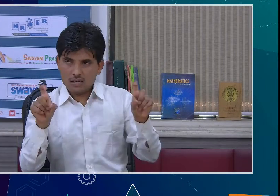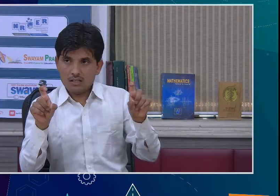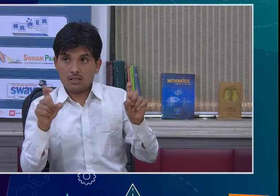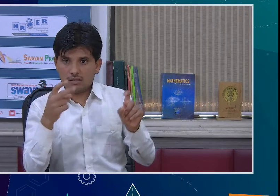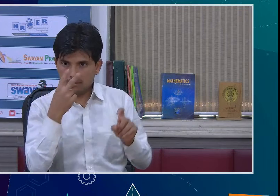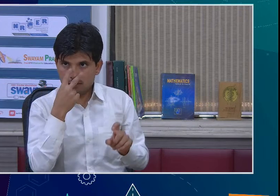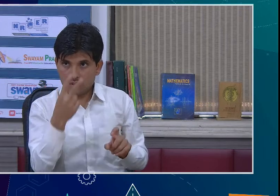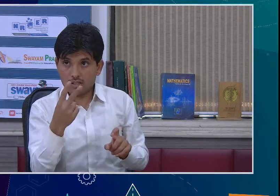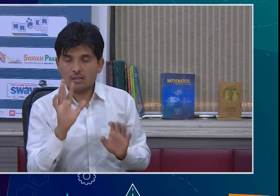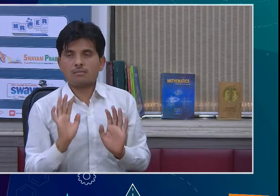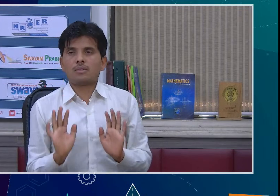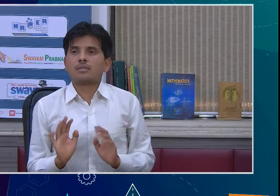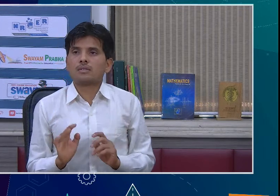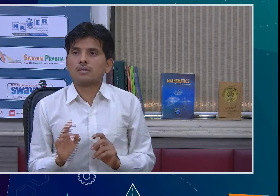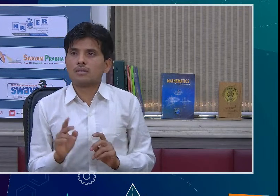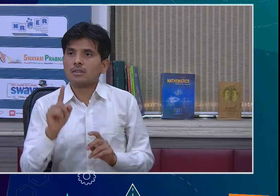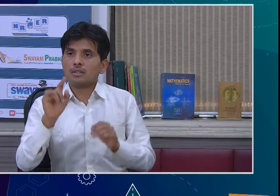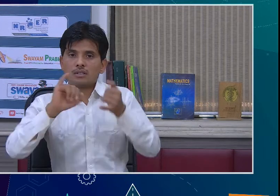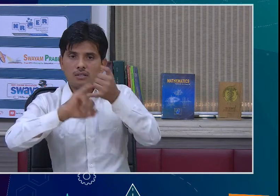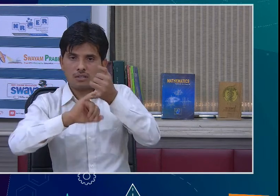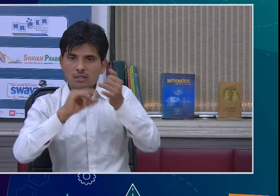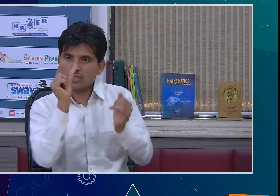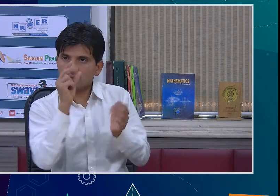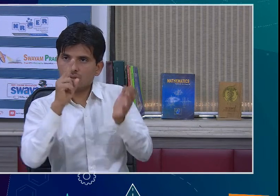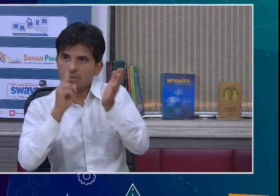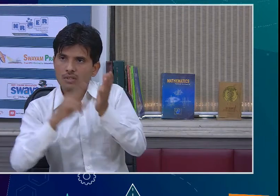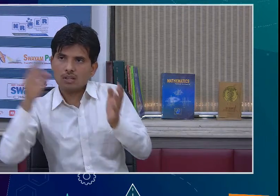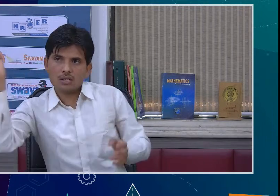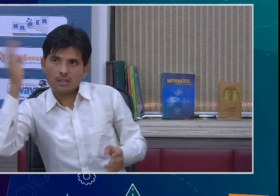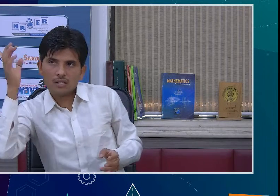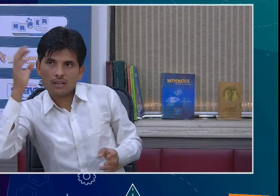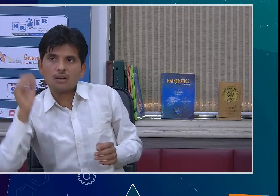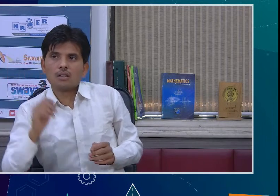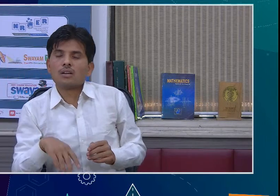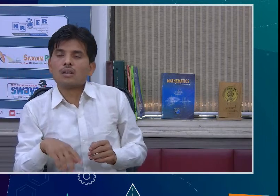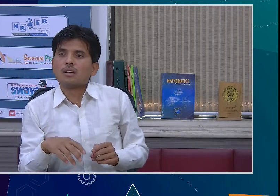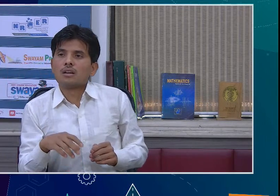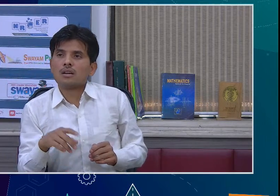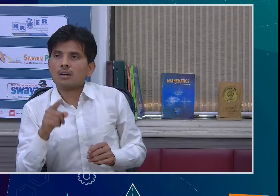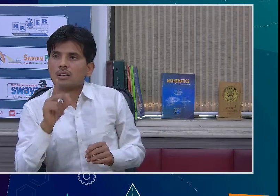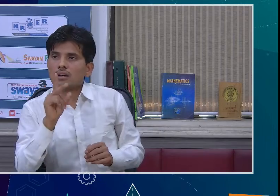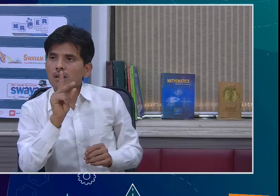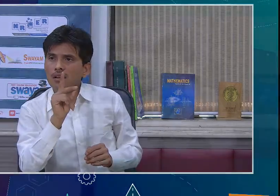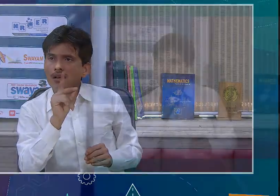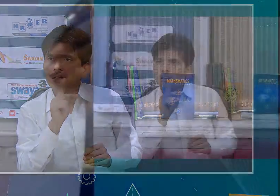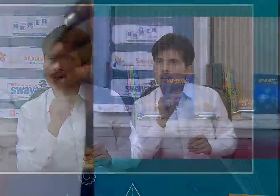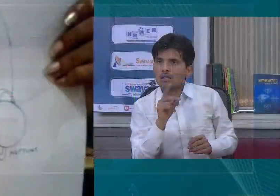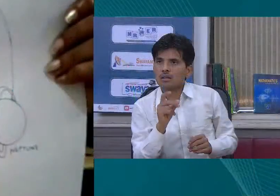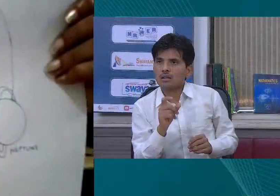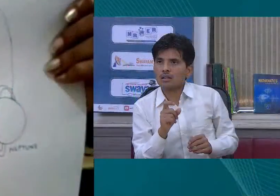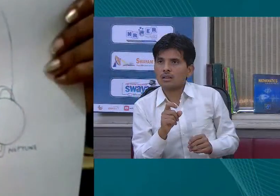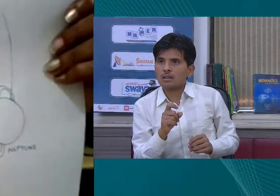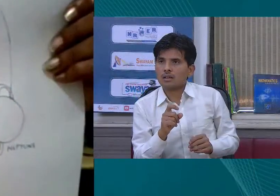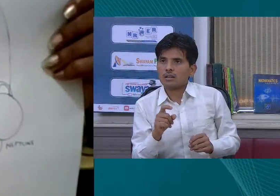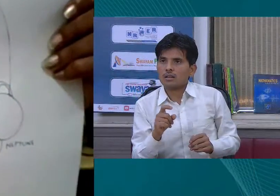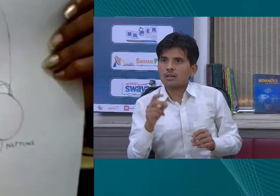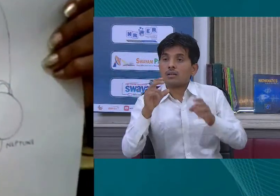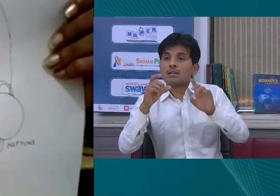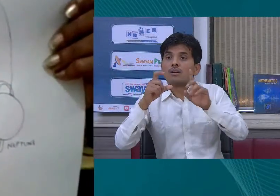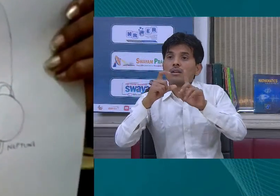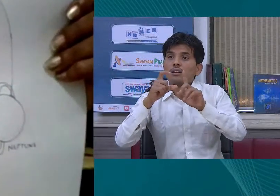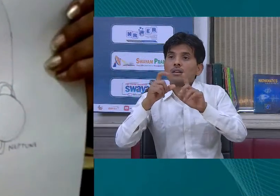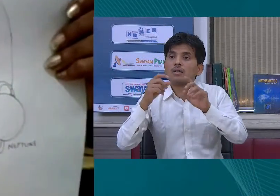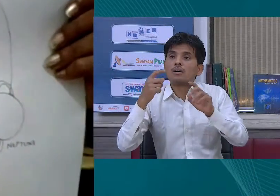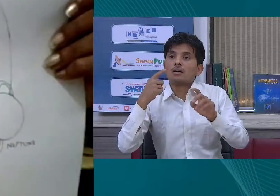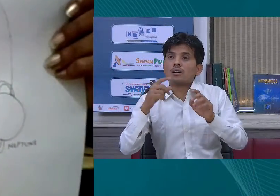Yeah. Okay, so this is sun, and then my special friends who are visually challenged, they can just feel it.